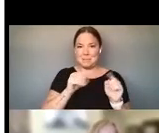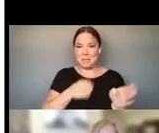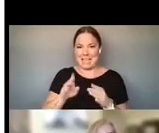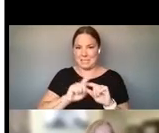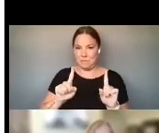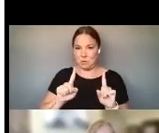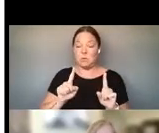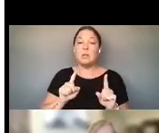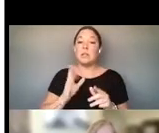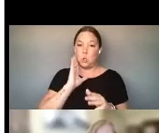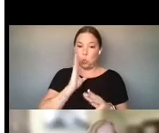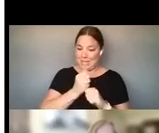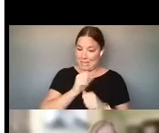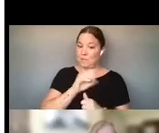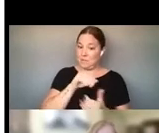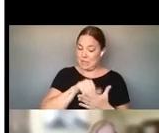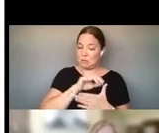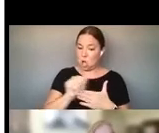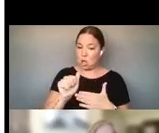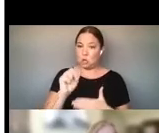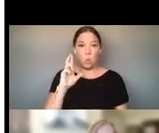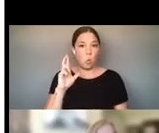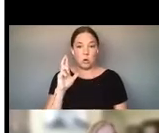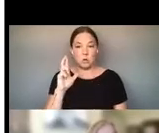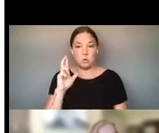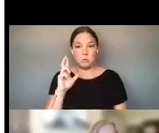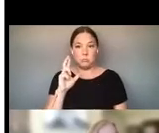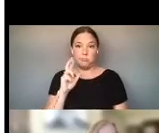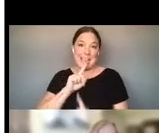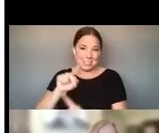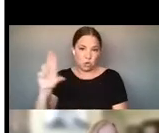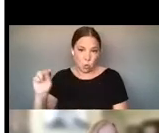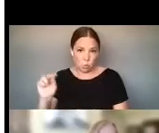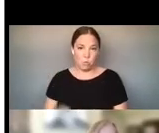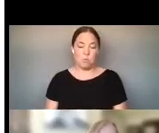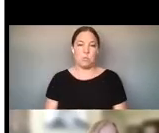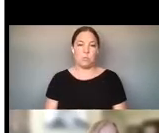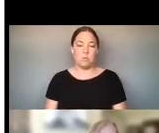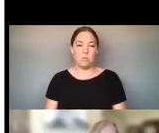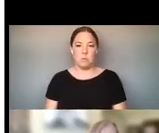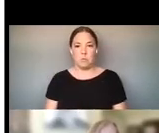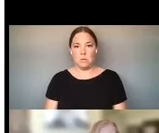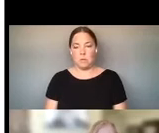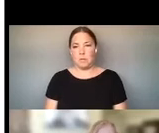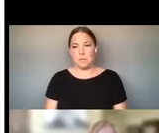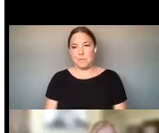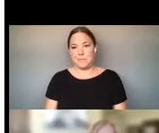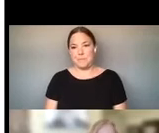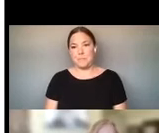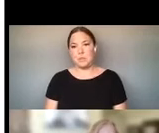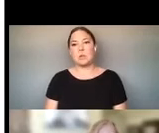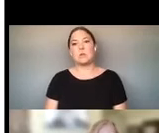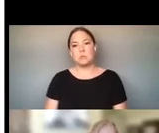$50,000 or an answer no in this case. So you want to be thoughtful